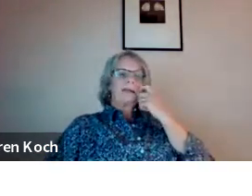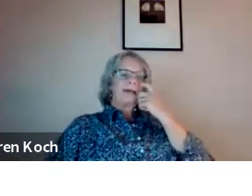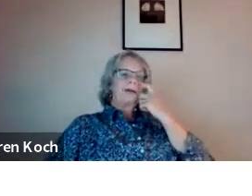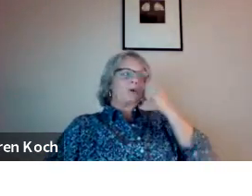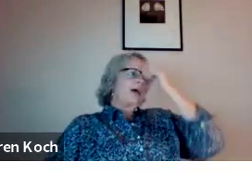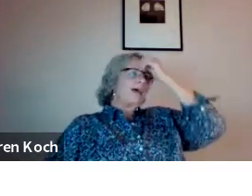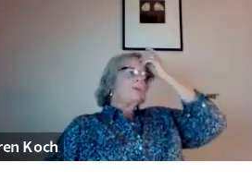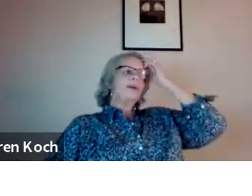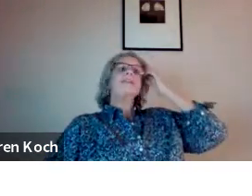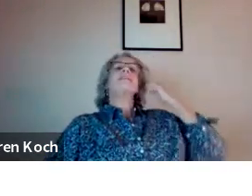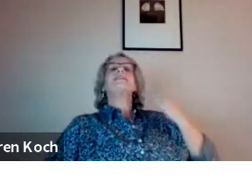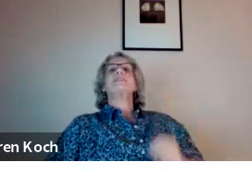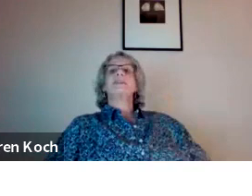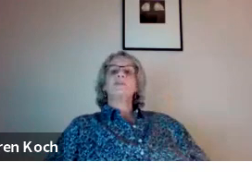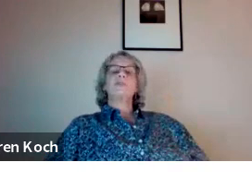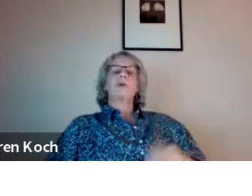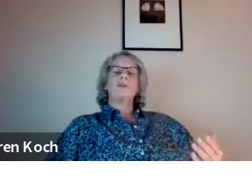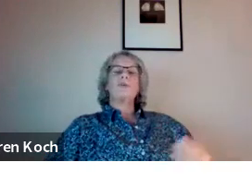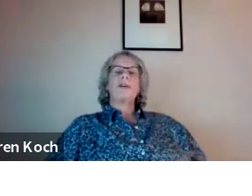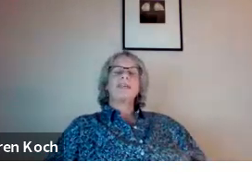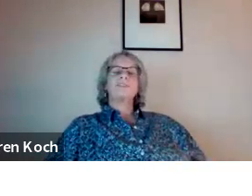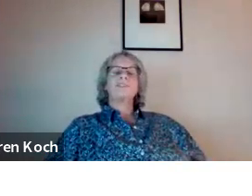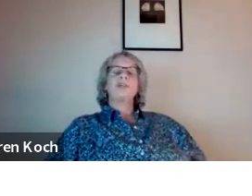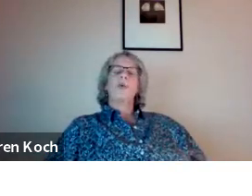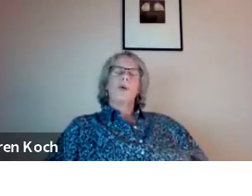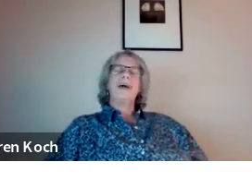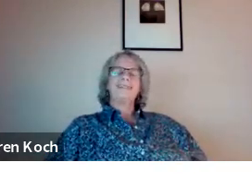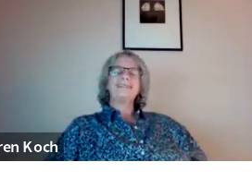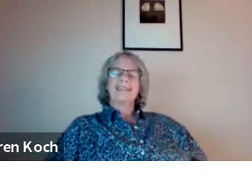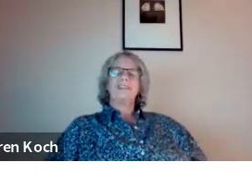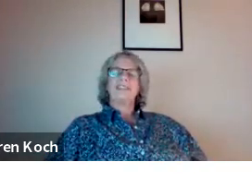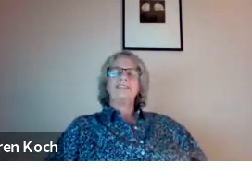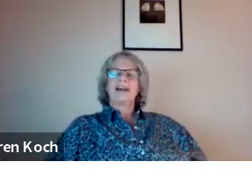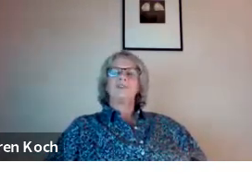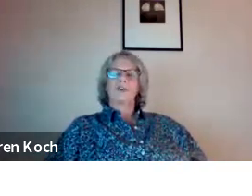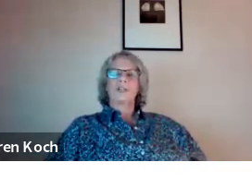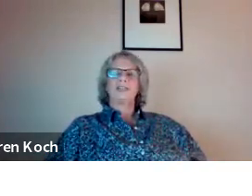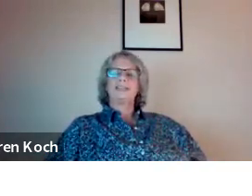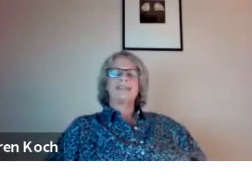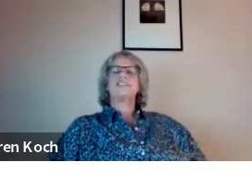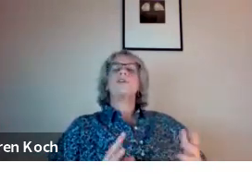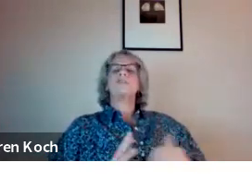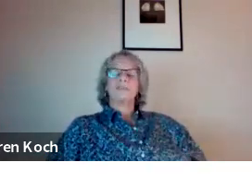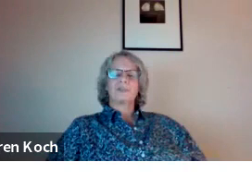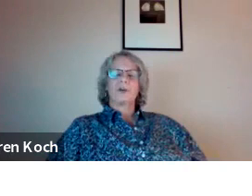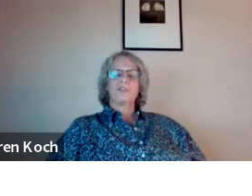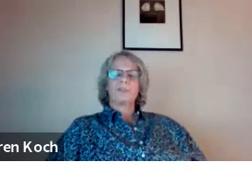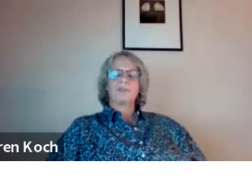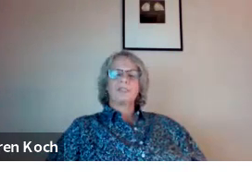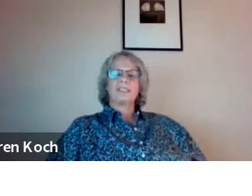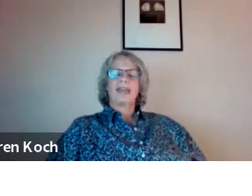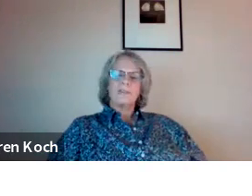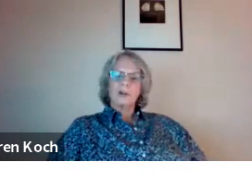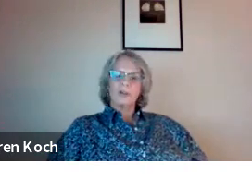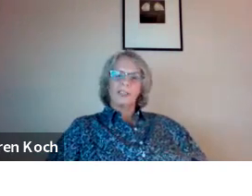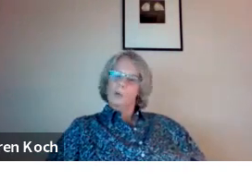David Italiano. And one of the things that was brought to our attention, well, why does David need to have a guardian? That's always my first question when